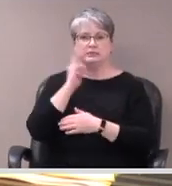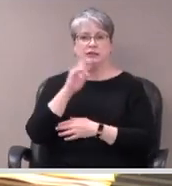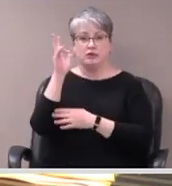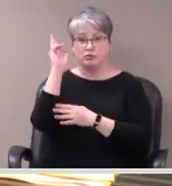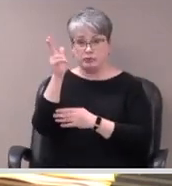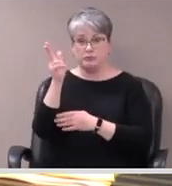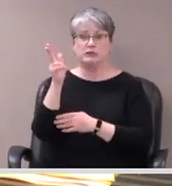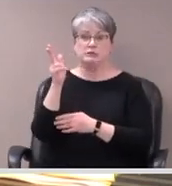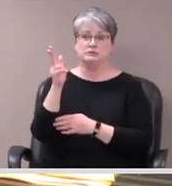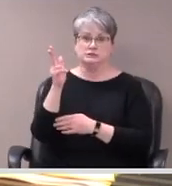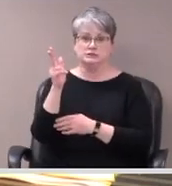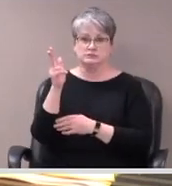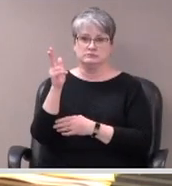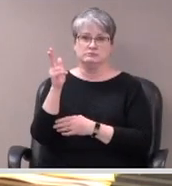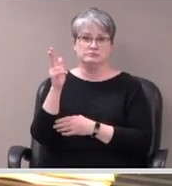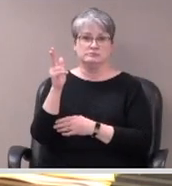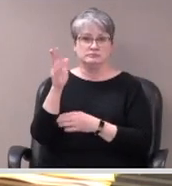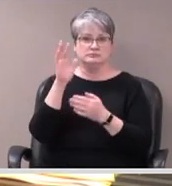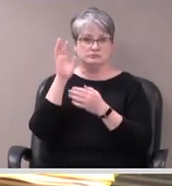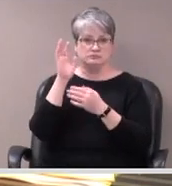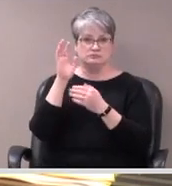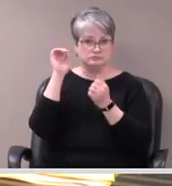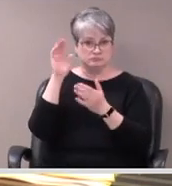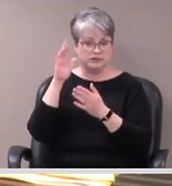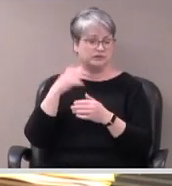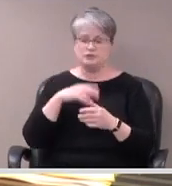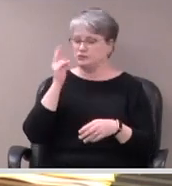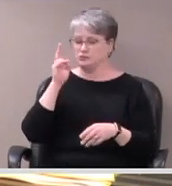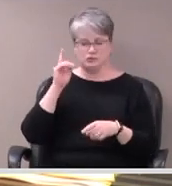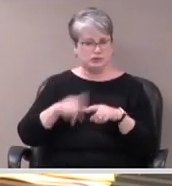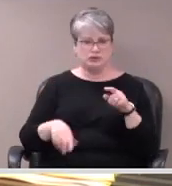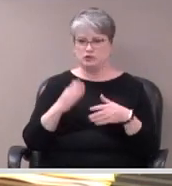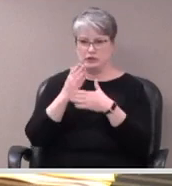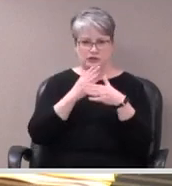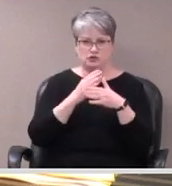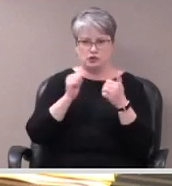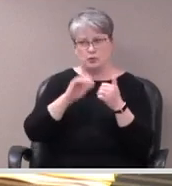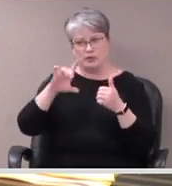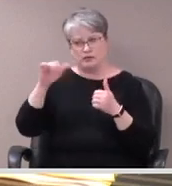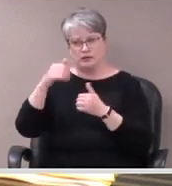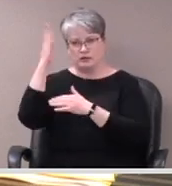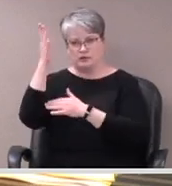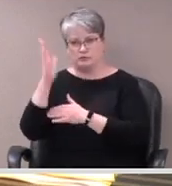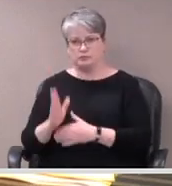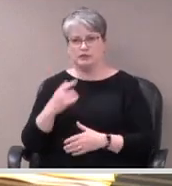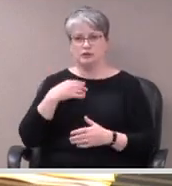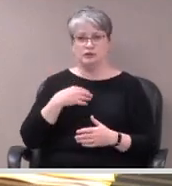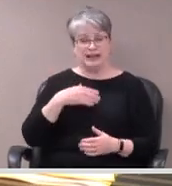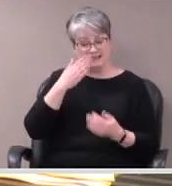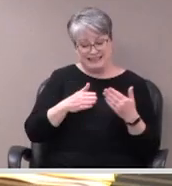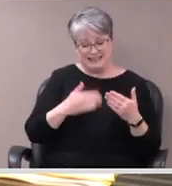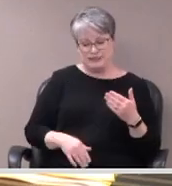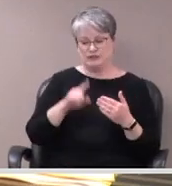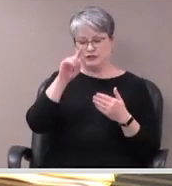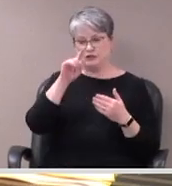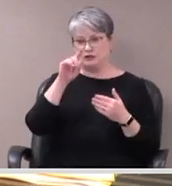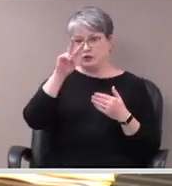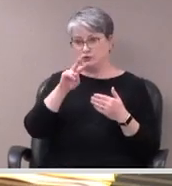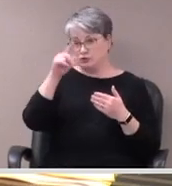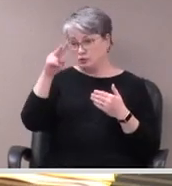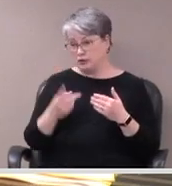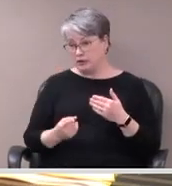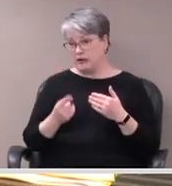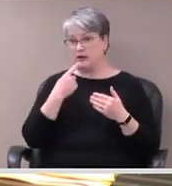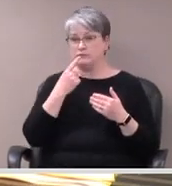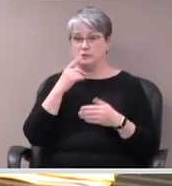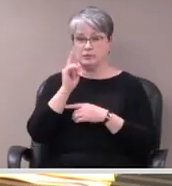address the board and may not share these minutes with any other speaker. At the end of 2.5 minutes, a bell will sound